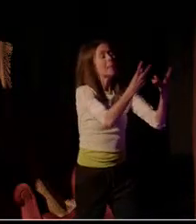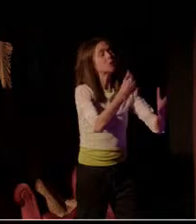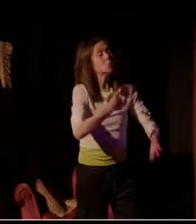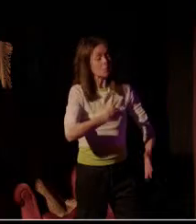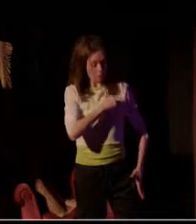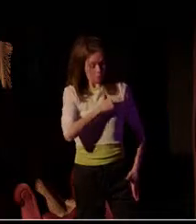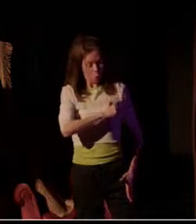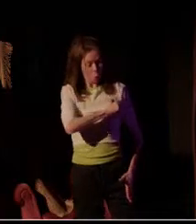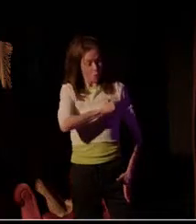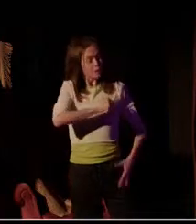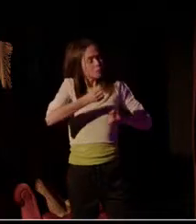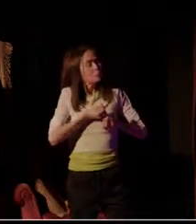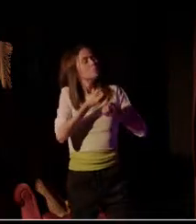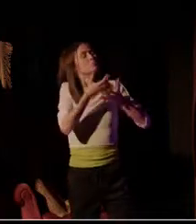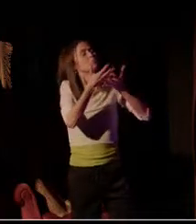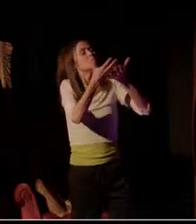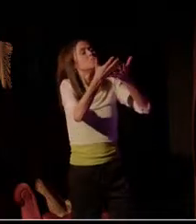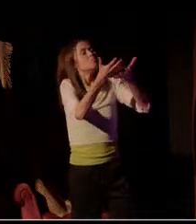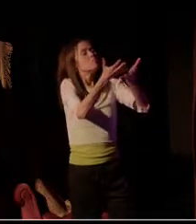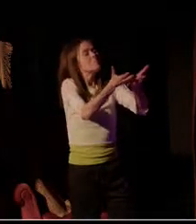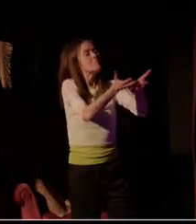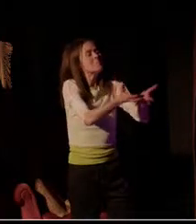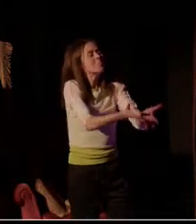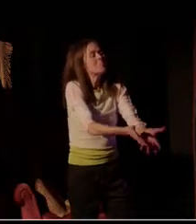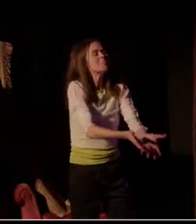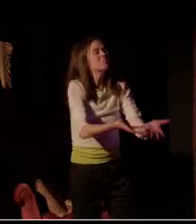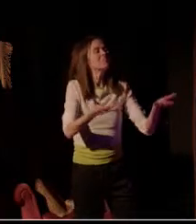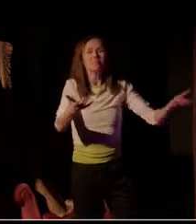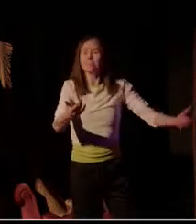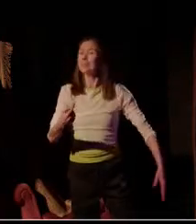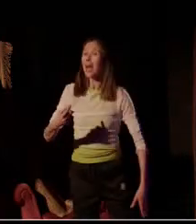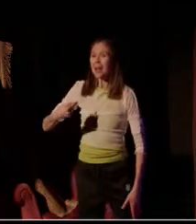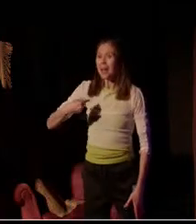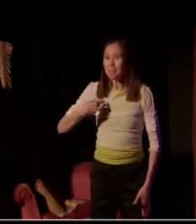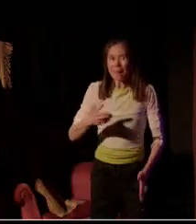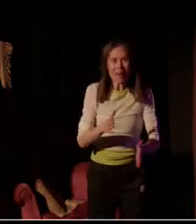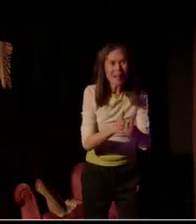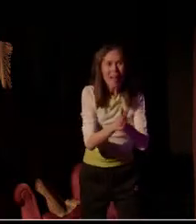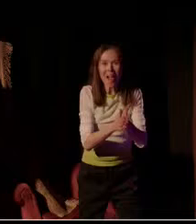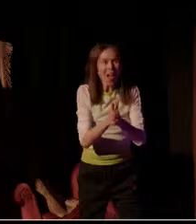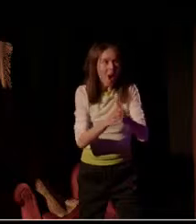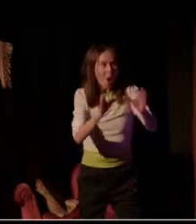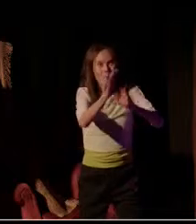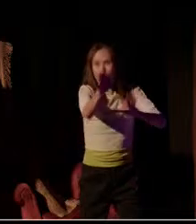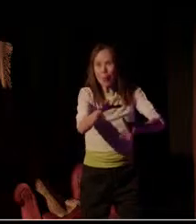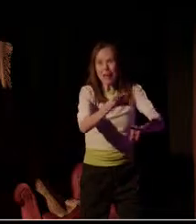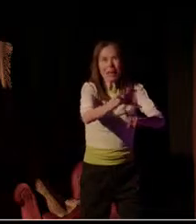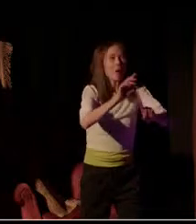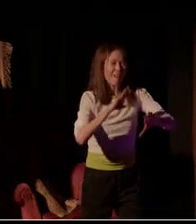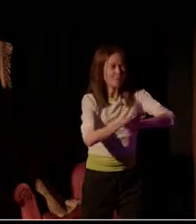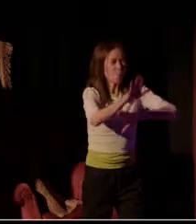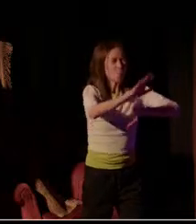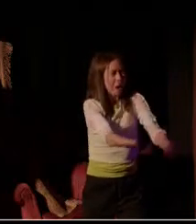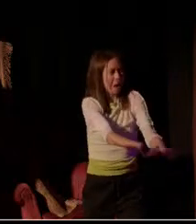honest heart, Camillo. Not for Bohemia, not for the son who may someday inherit, but all the sun sees, or the